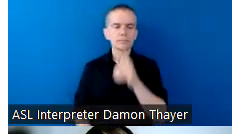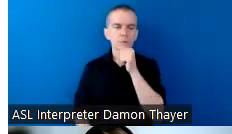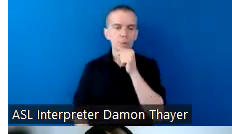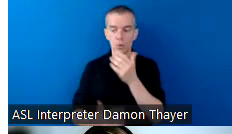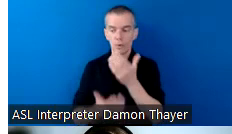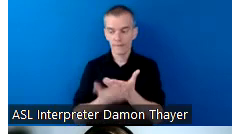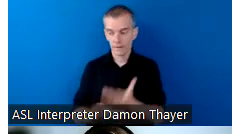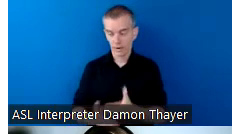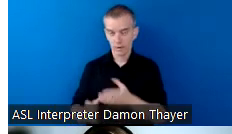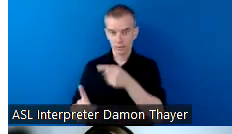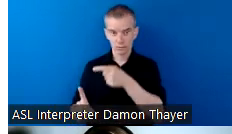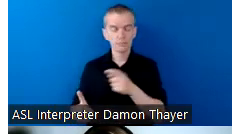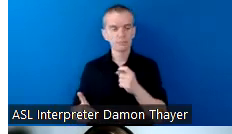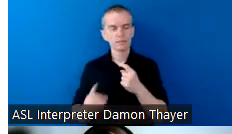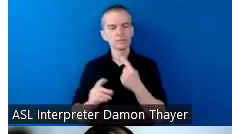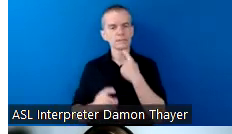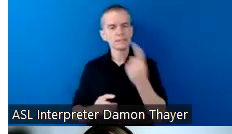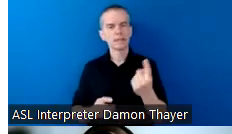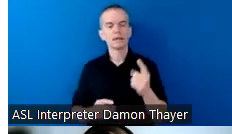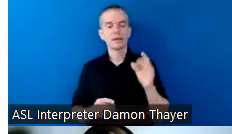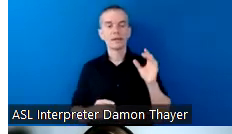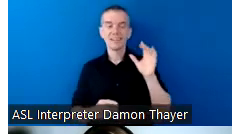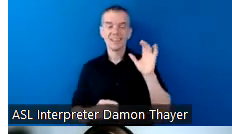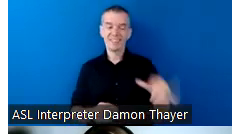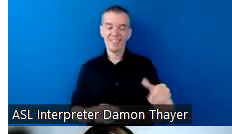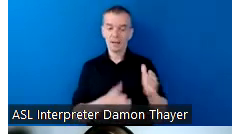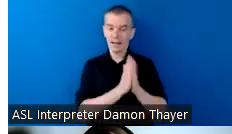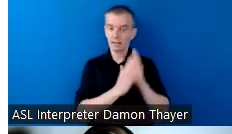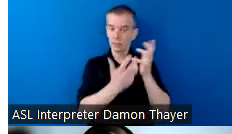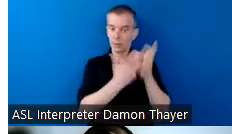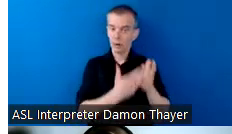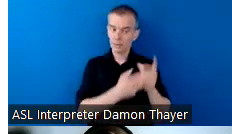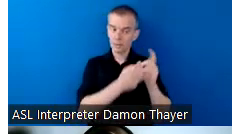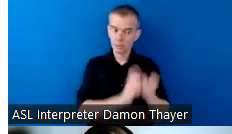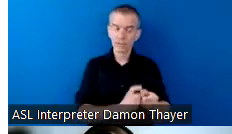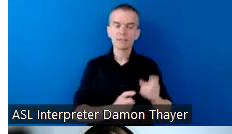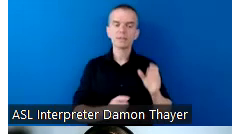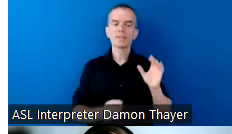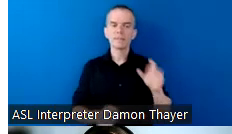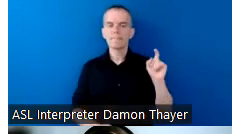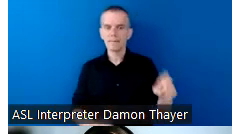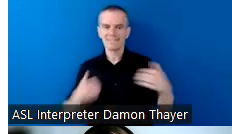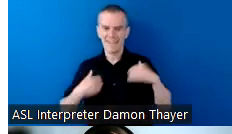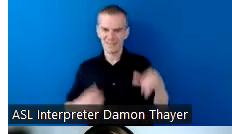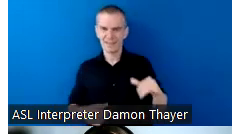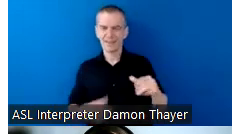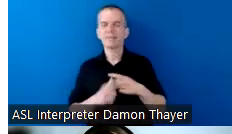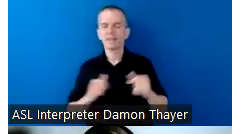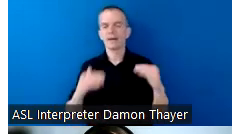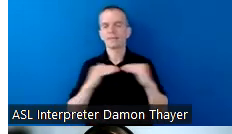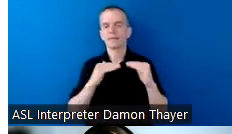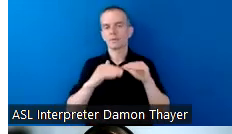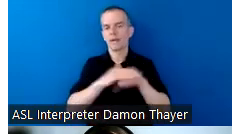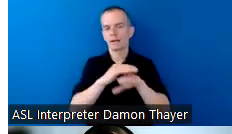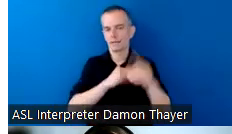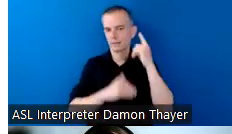the reasonable accommodation or modification is necessary for equal access or enjoyment of the unit and establish a connection between the reasonable